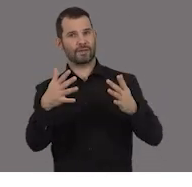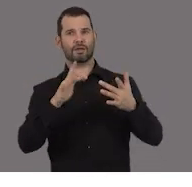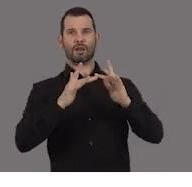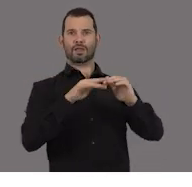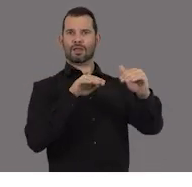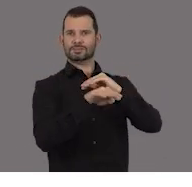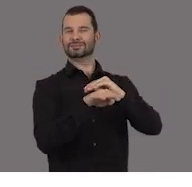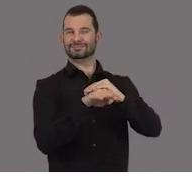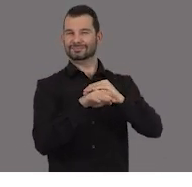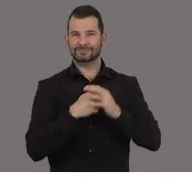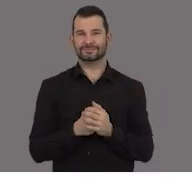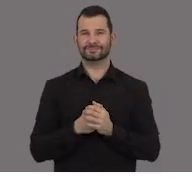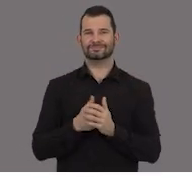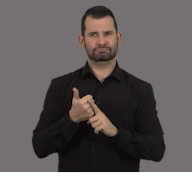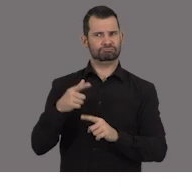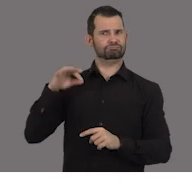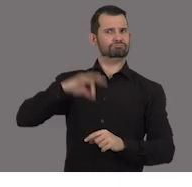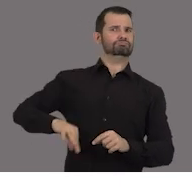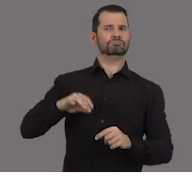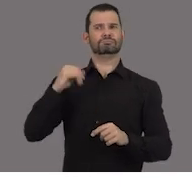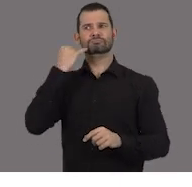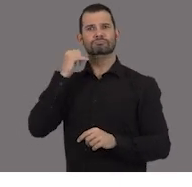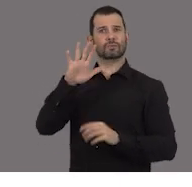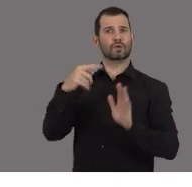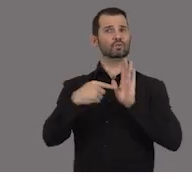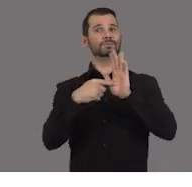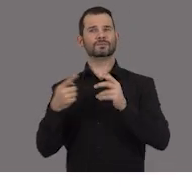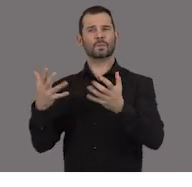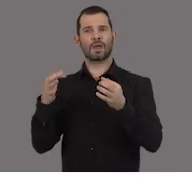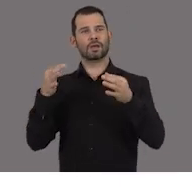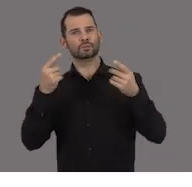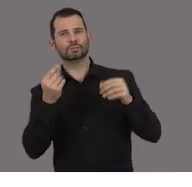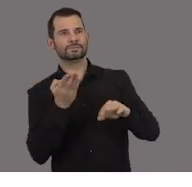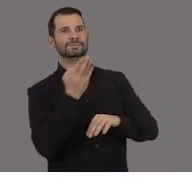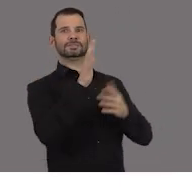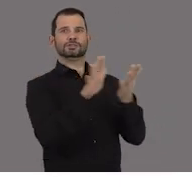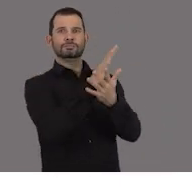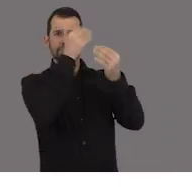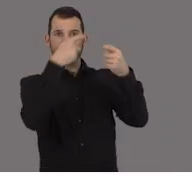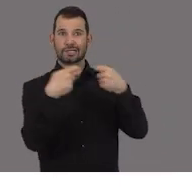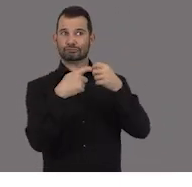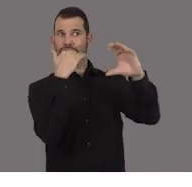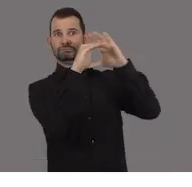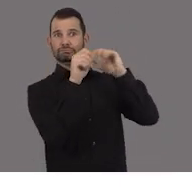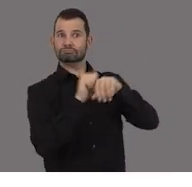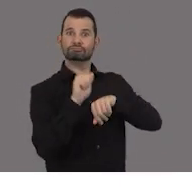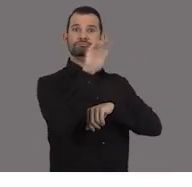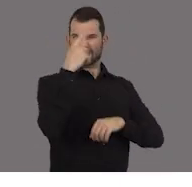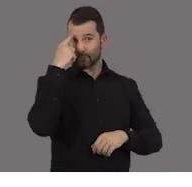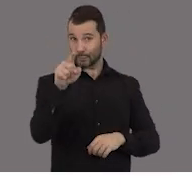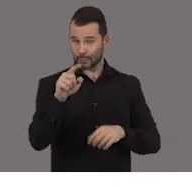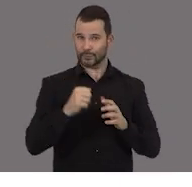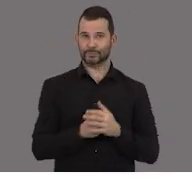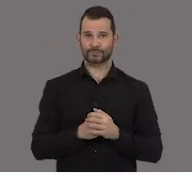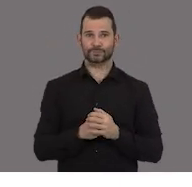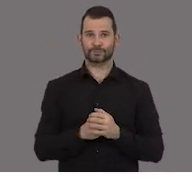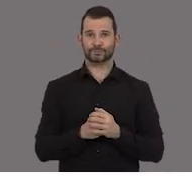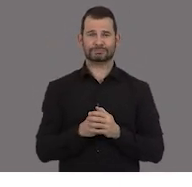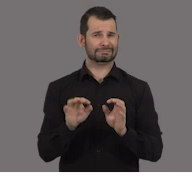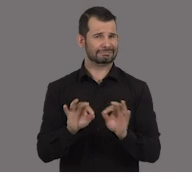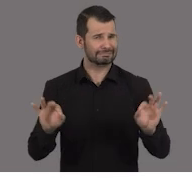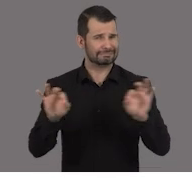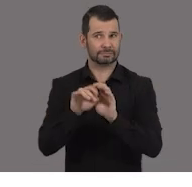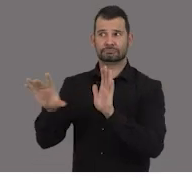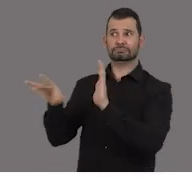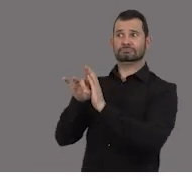access. This is useful when your representative wants to submit documents electronically for you. Make